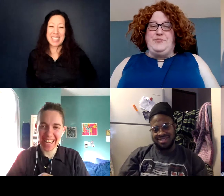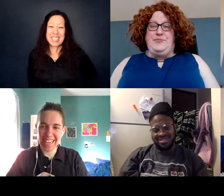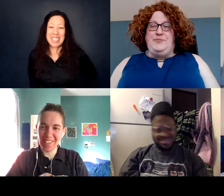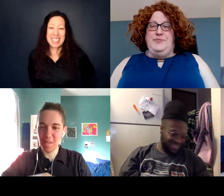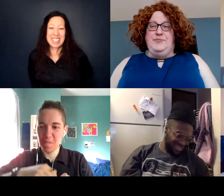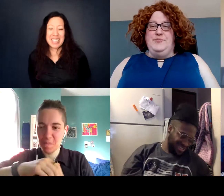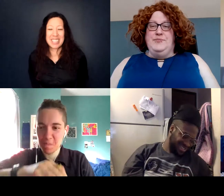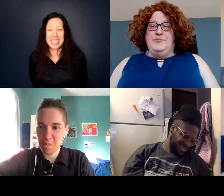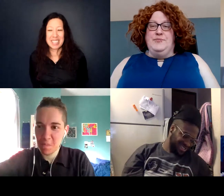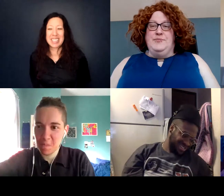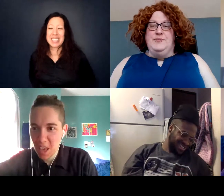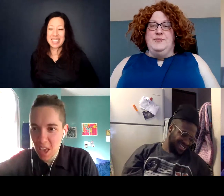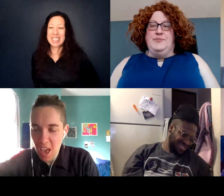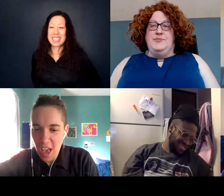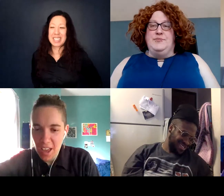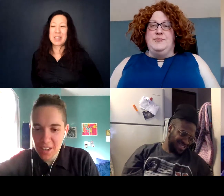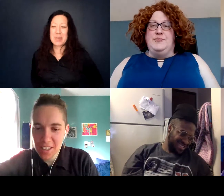I know.